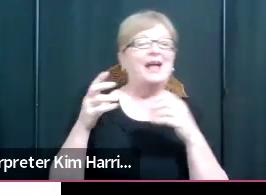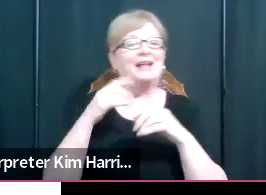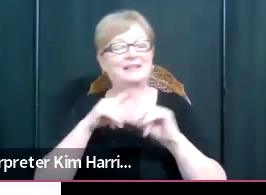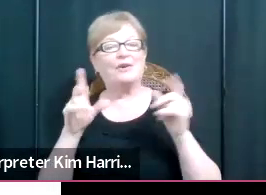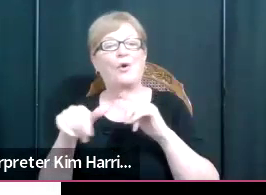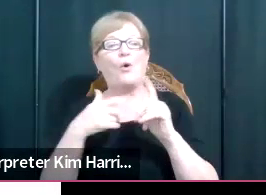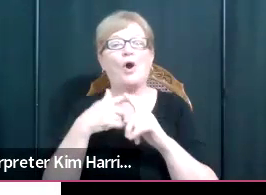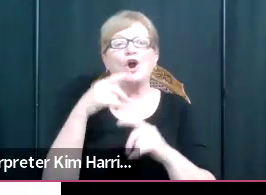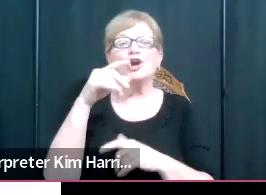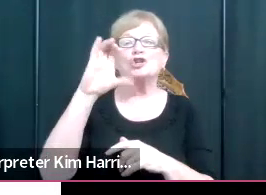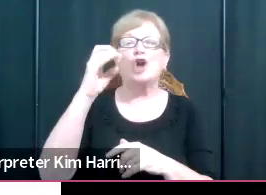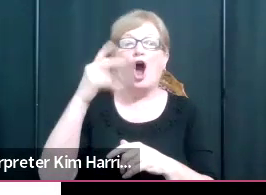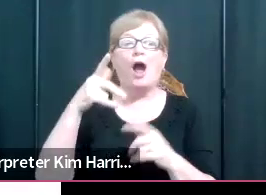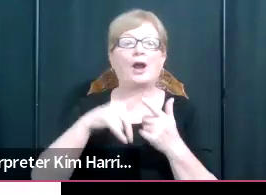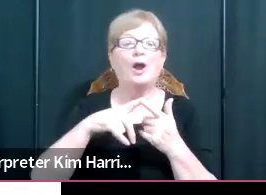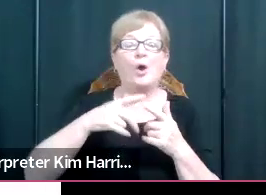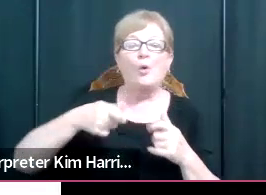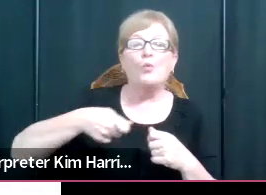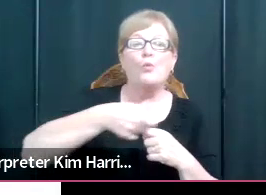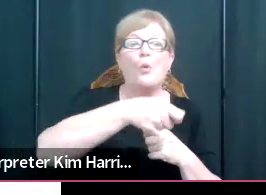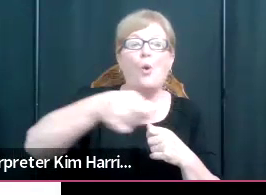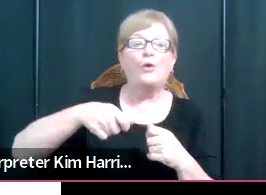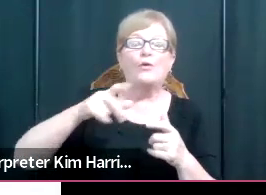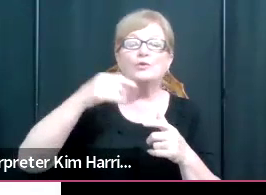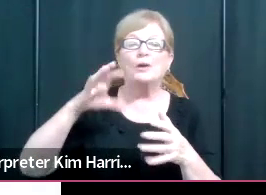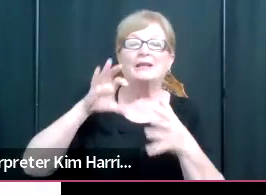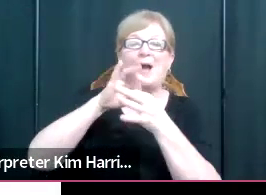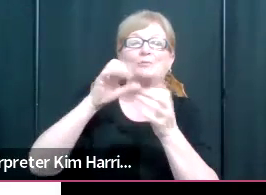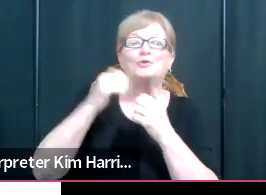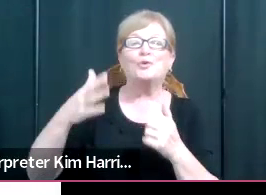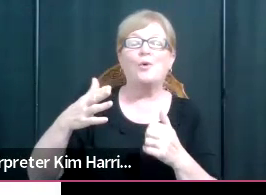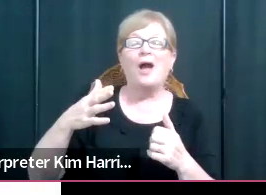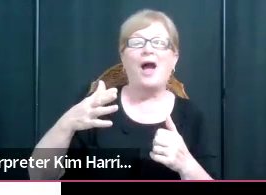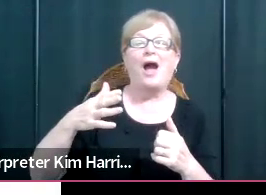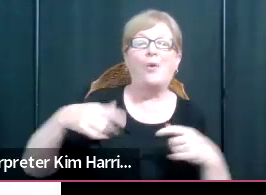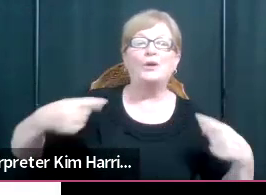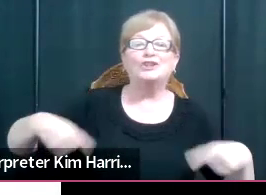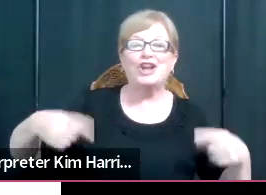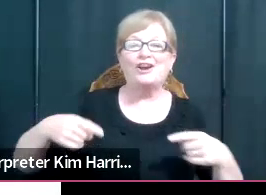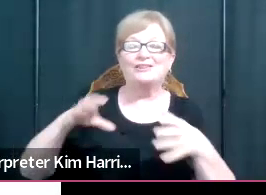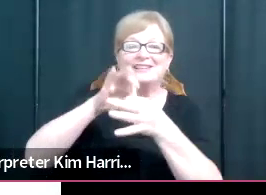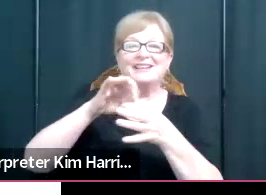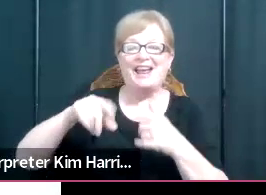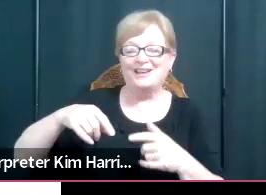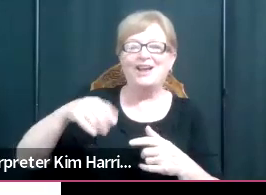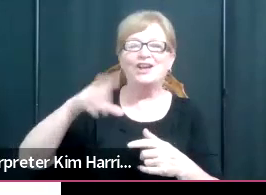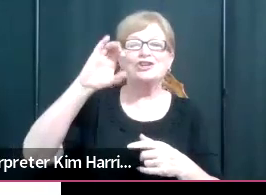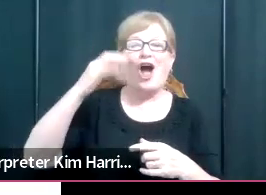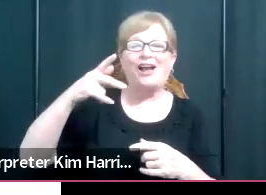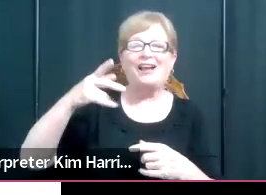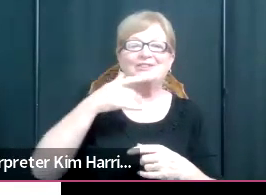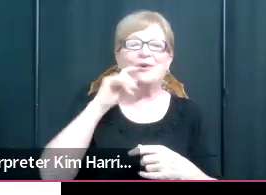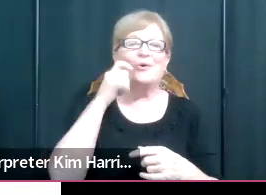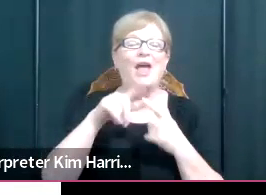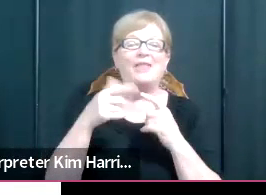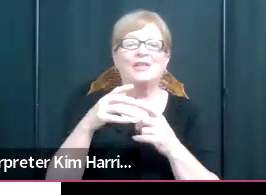chalk rollers that can be attached to wheelchairs. We have a snowball maker, and we have some of